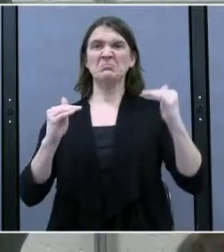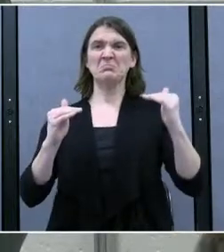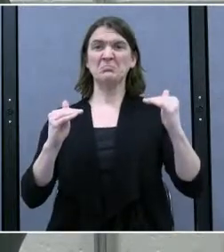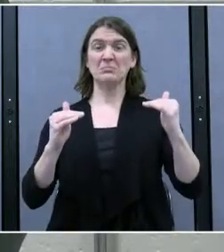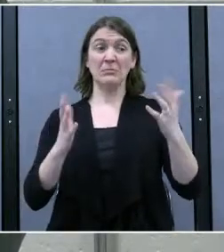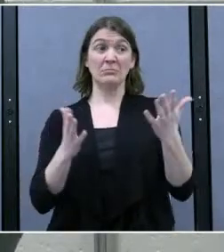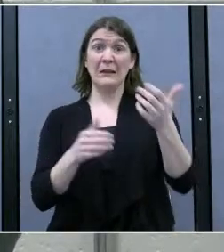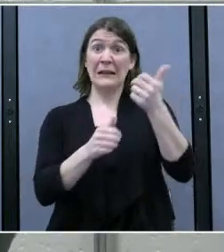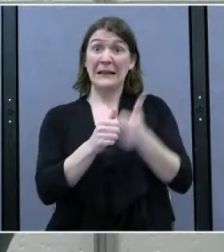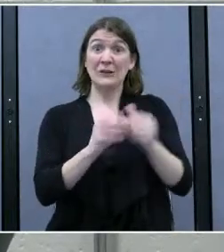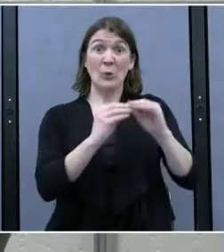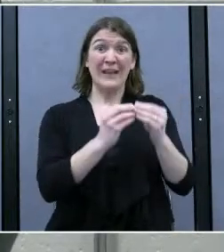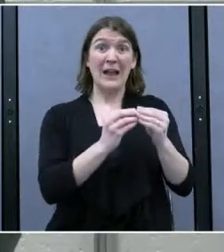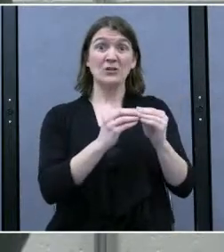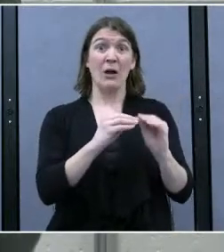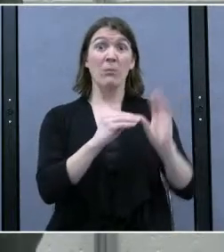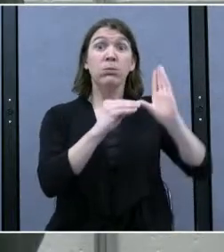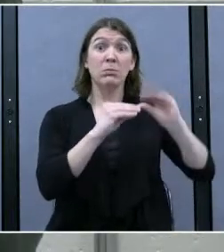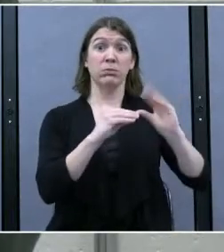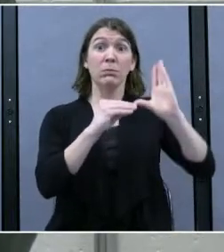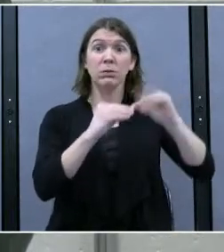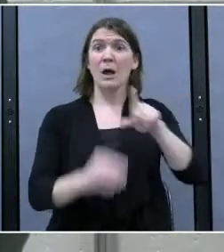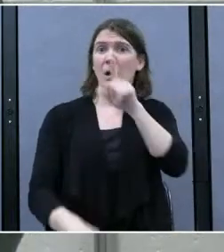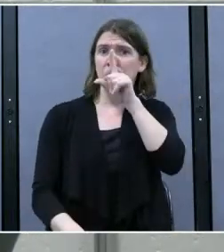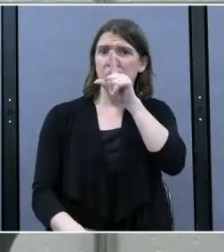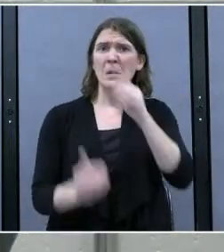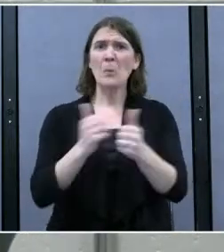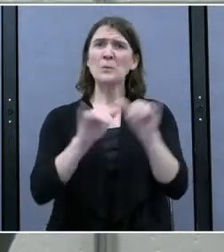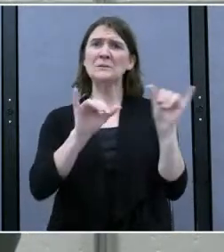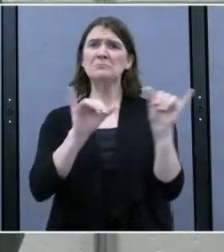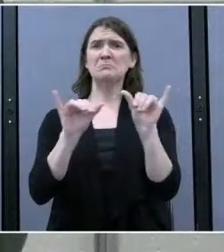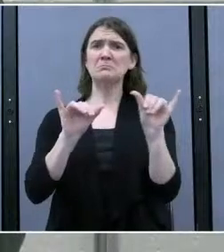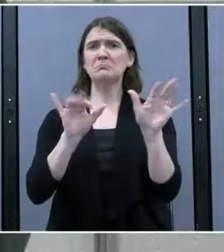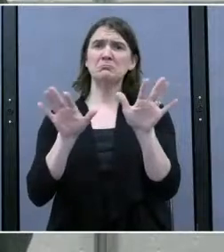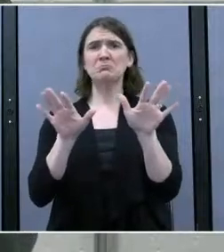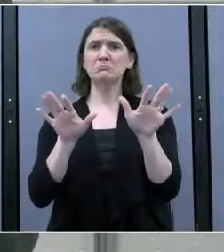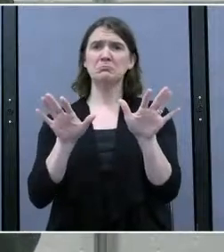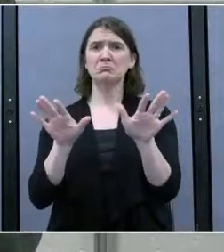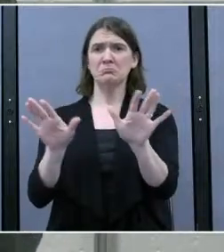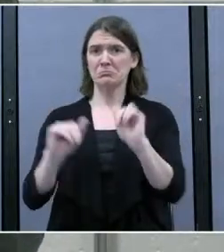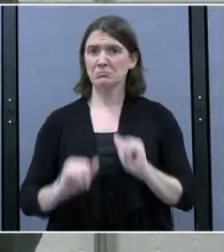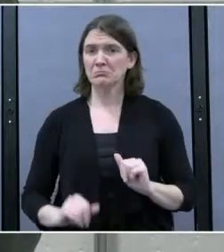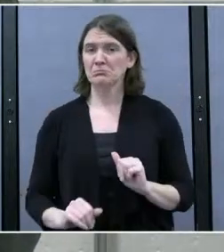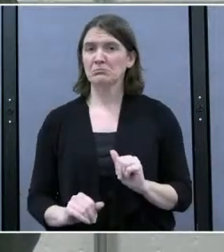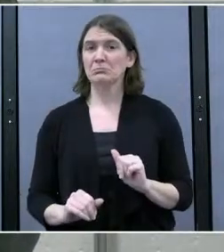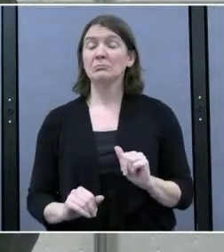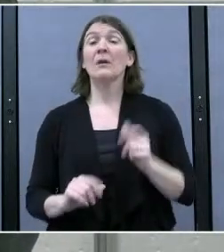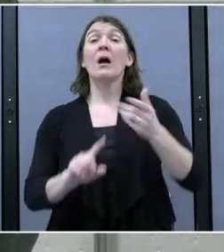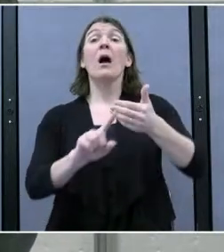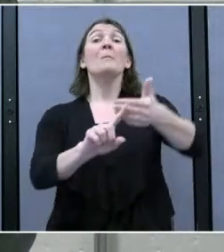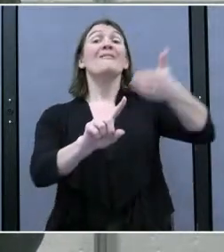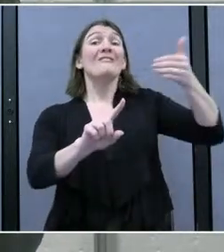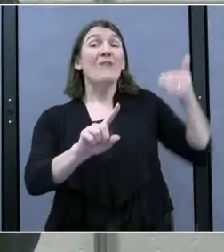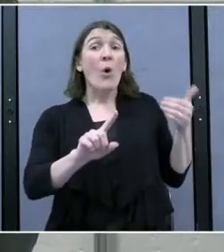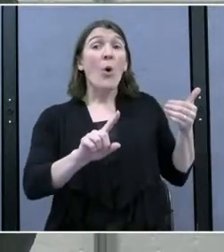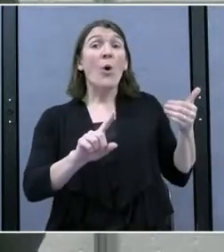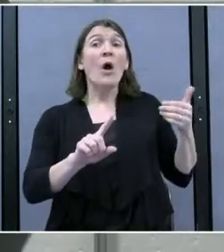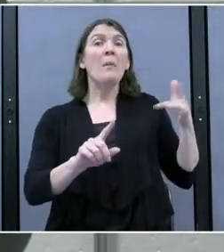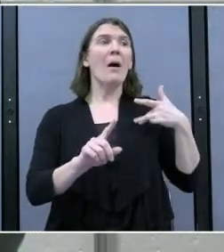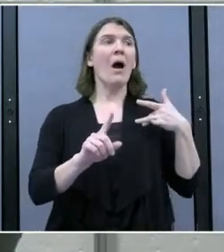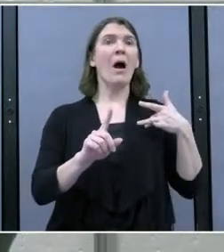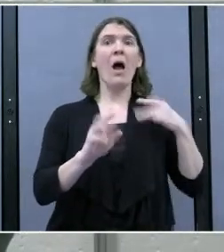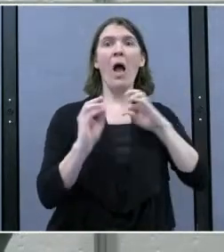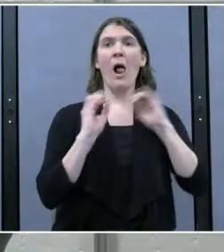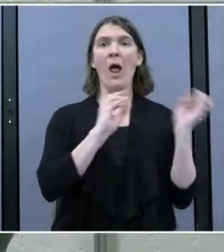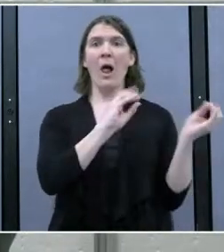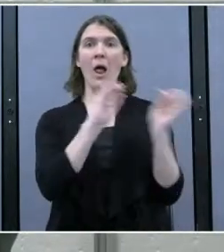individual organizations have gotten more or less money. I think that was before the body was determining what